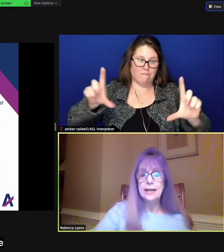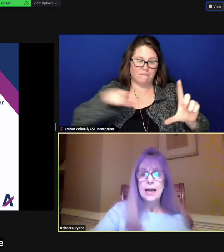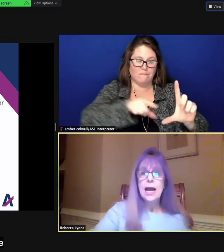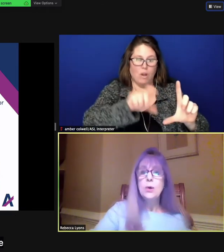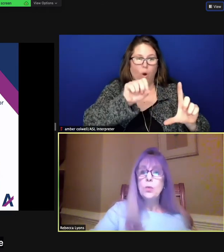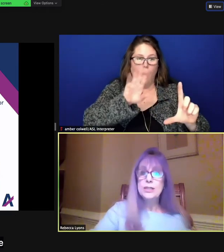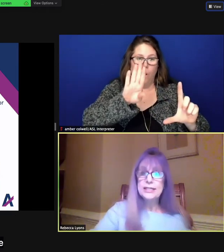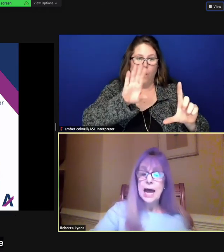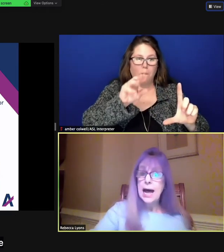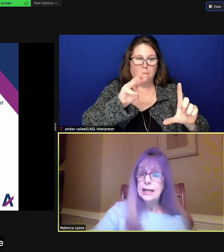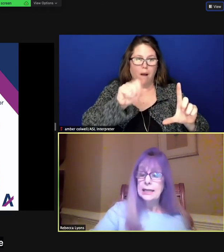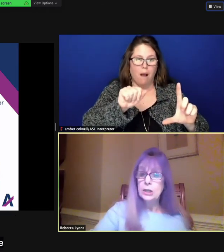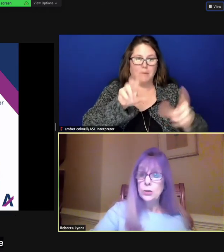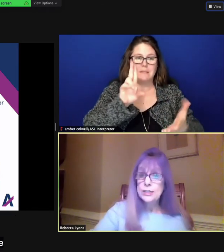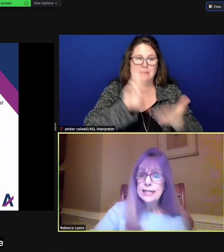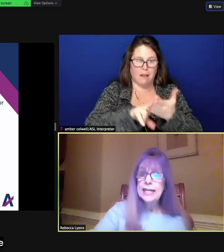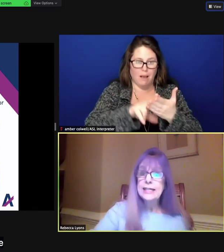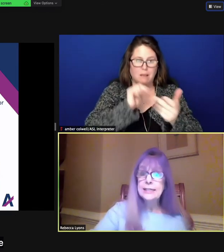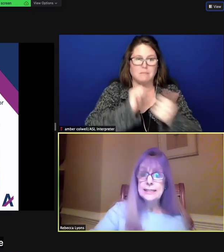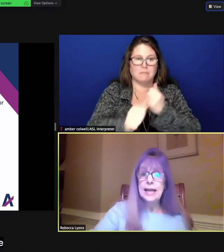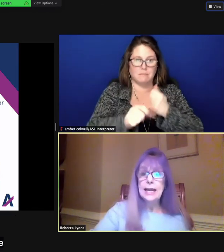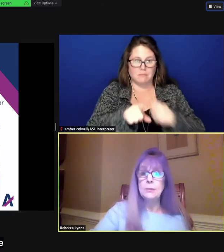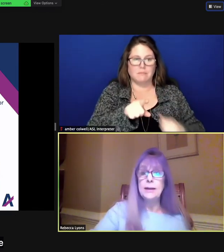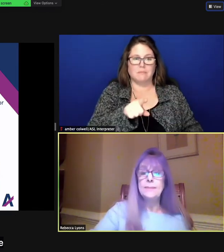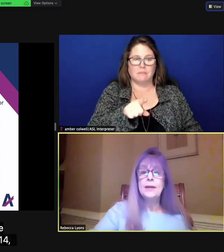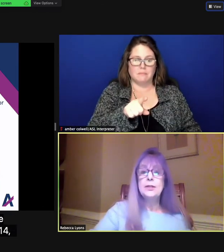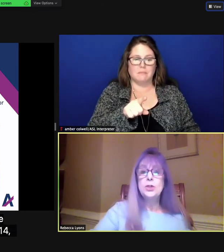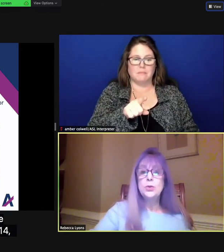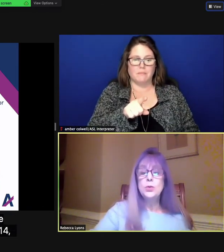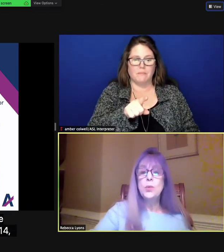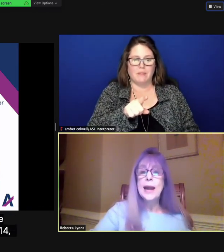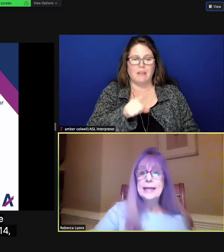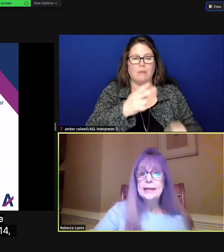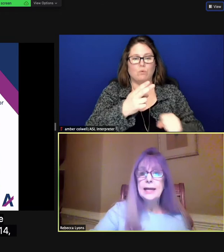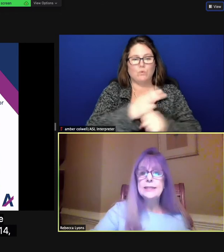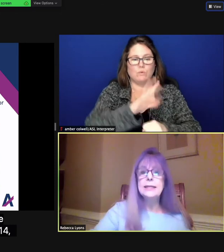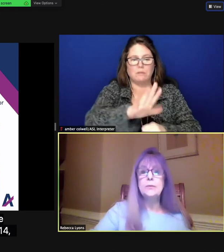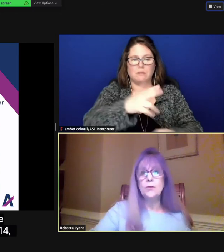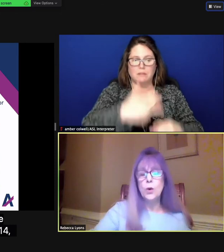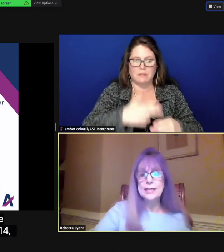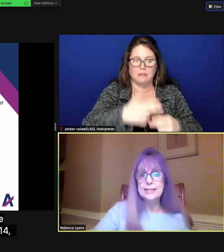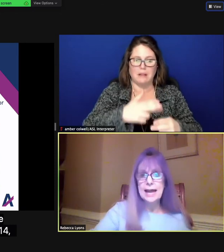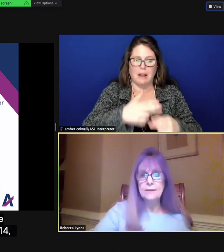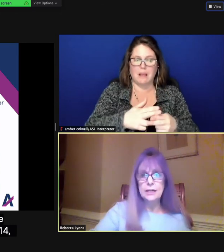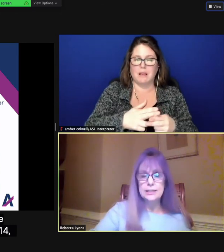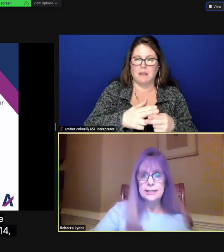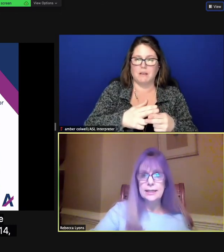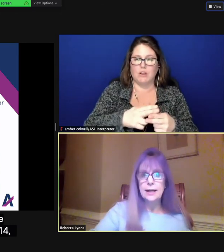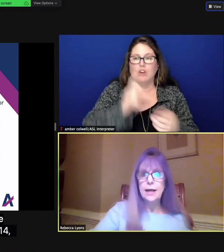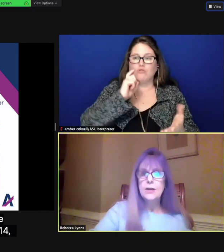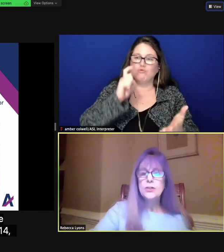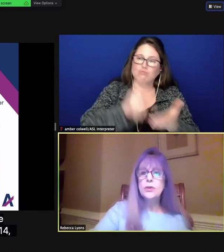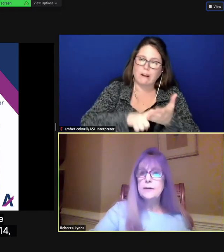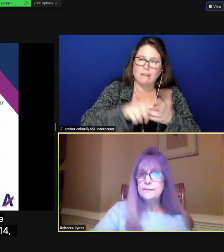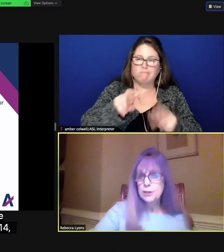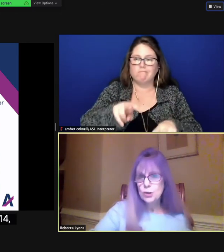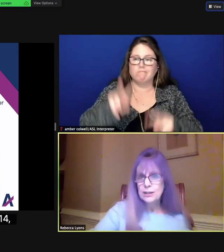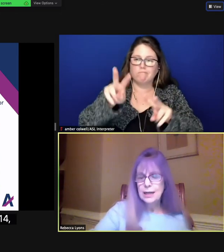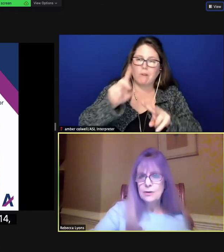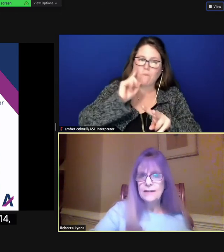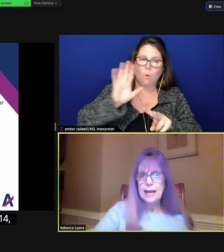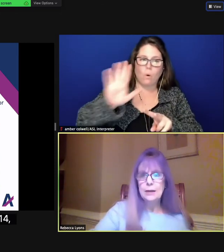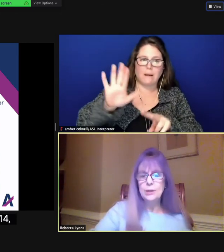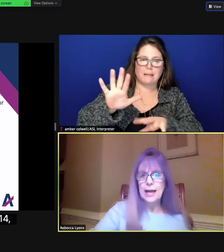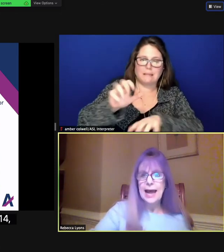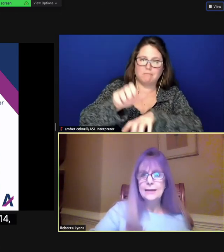2014, was using his name to recognize him for his advocacy. So the official